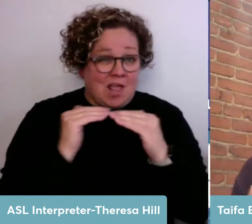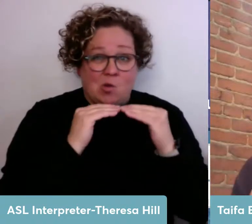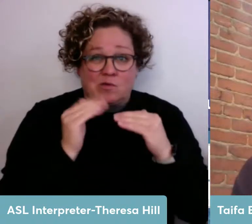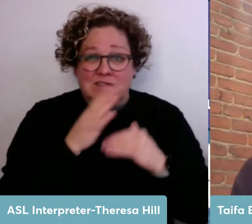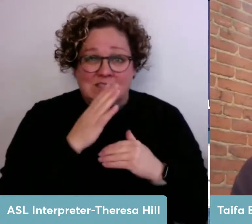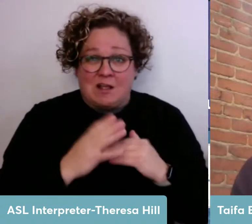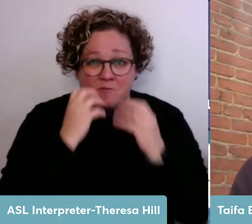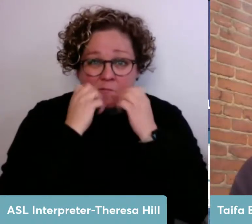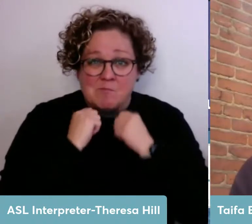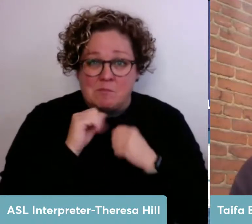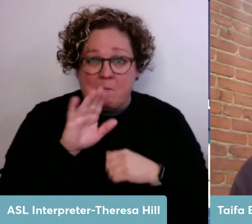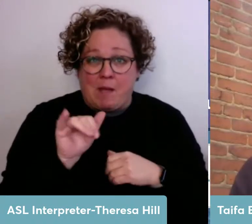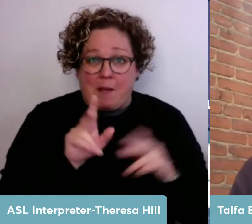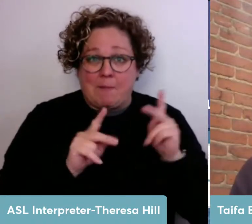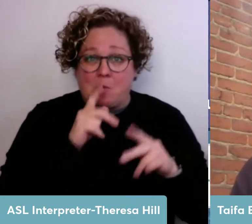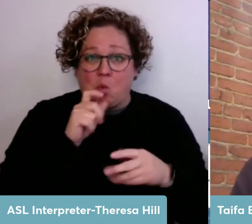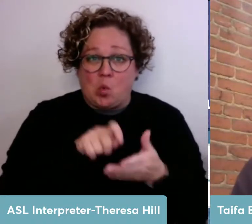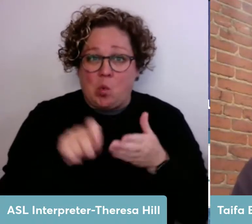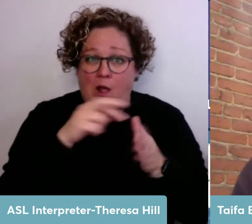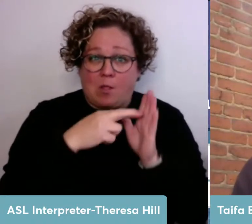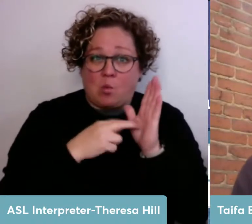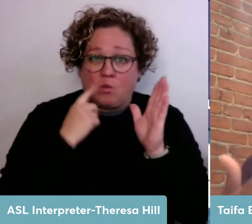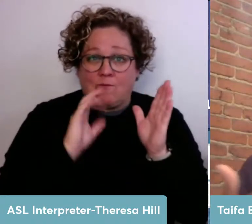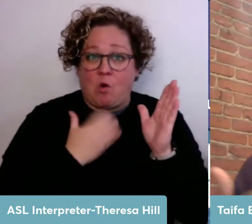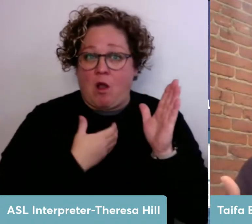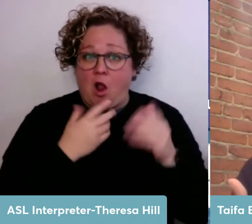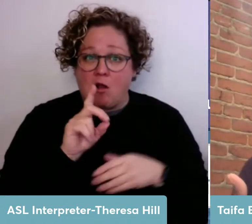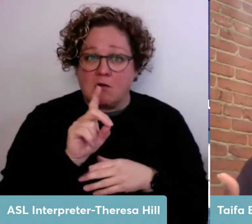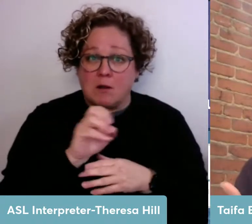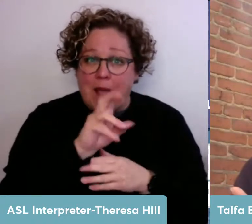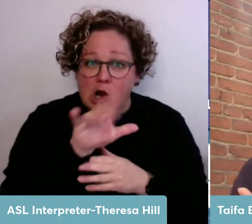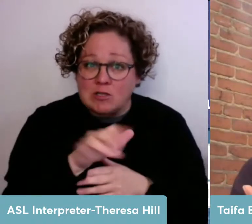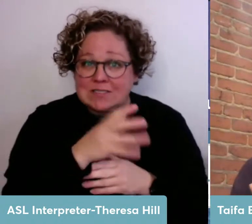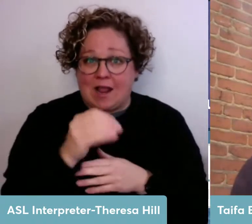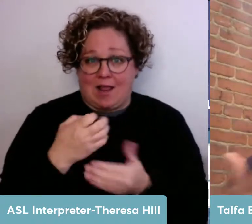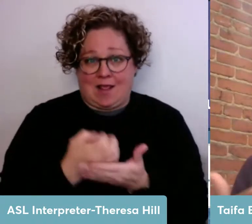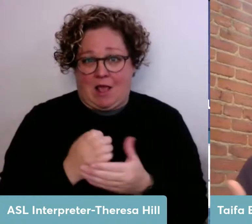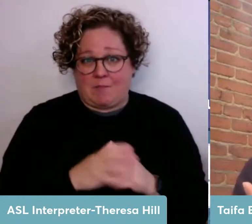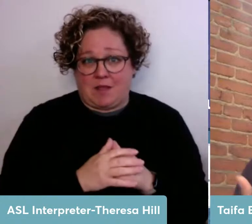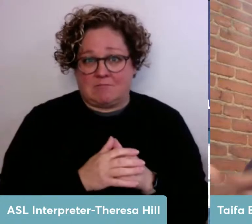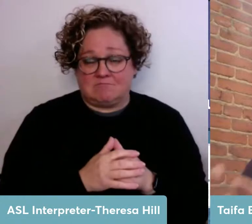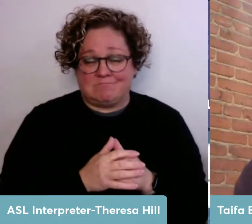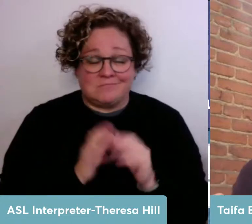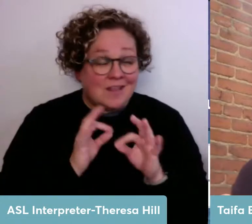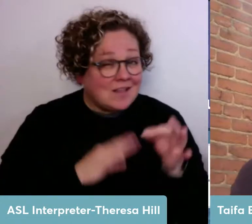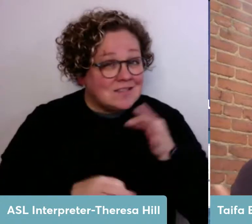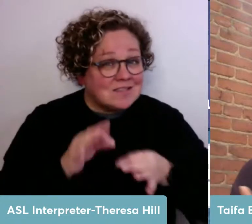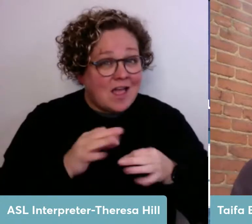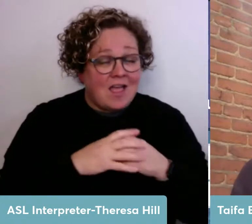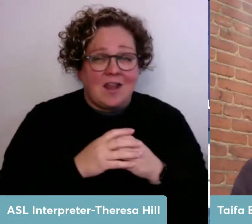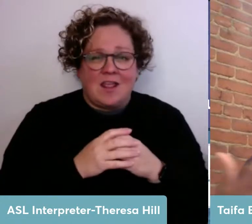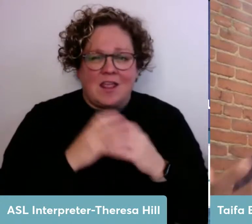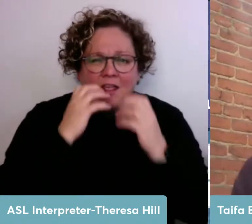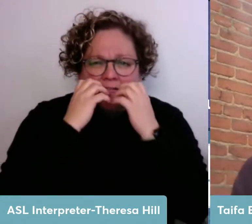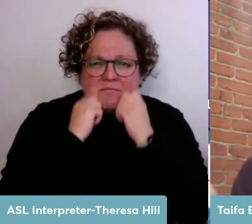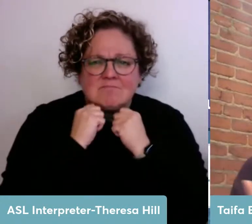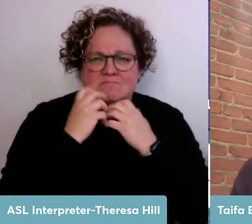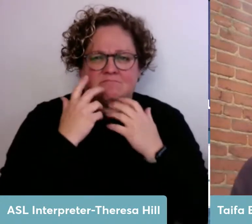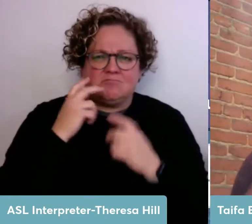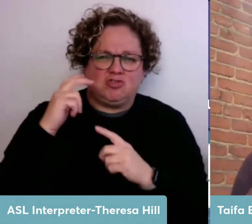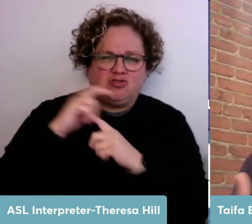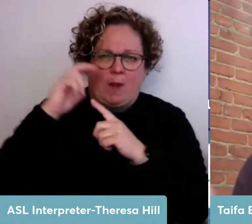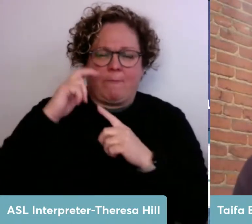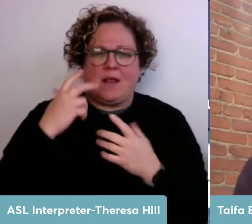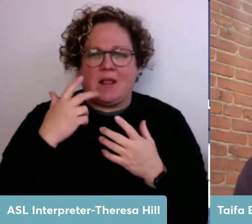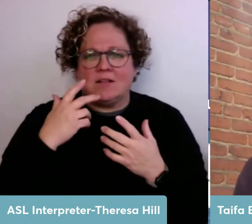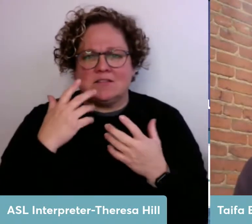the rules of our democracy and economy. Instead, it has valued from day one the colonizer, the landowner,